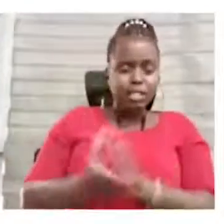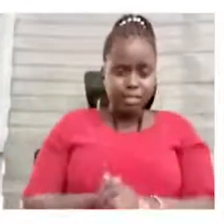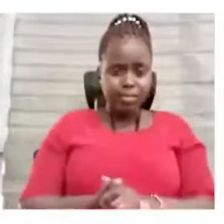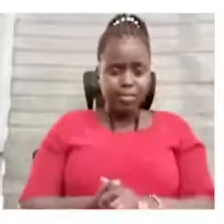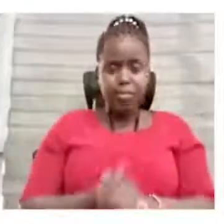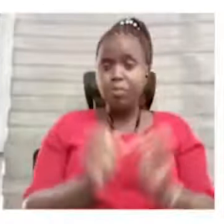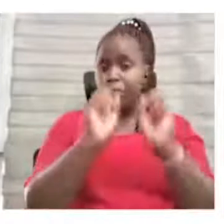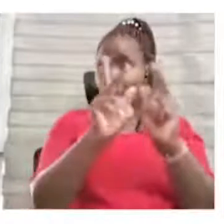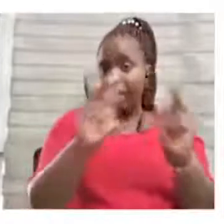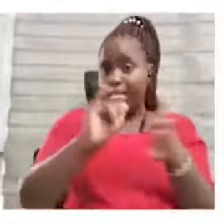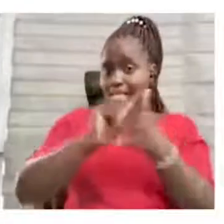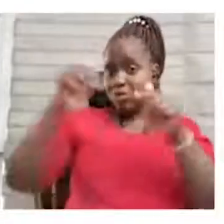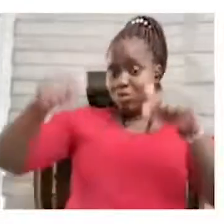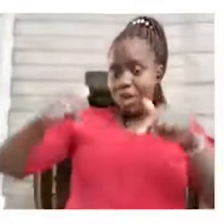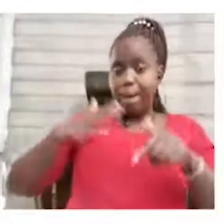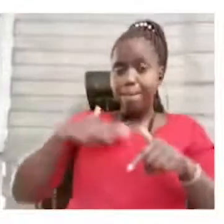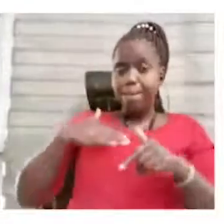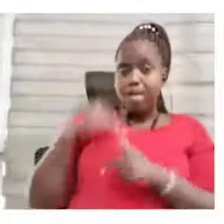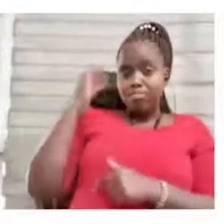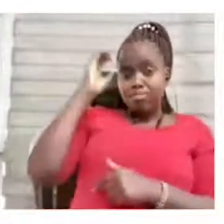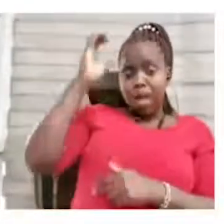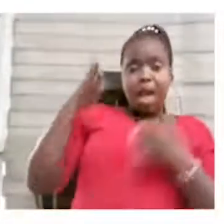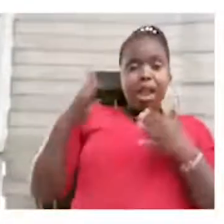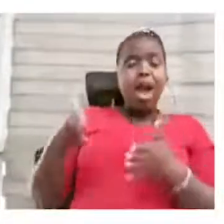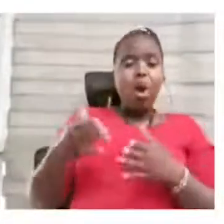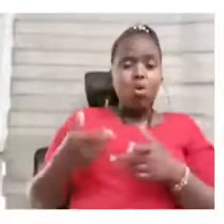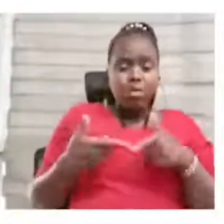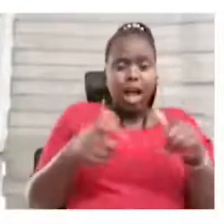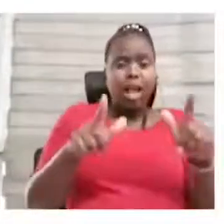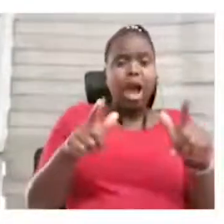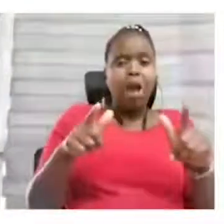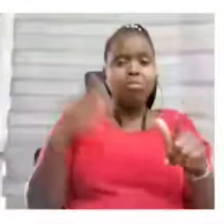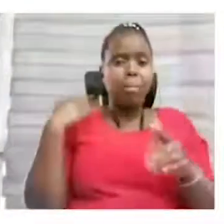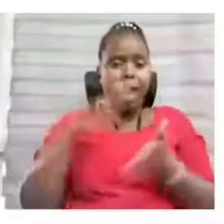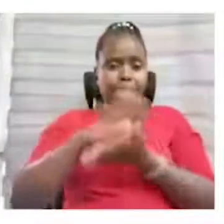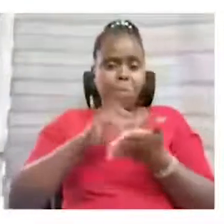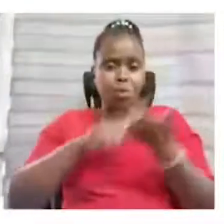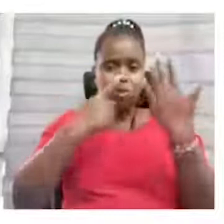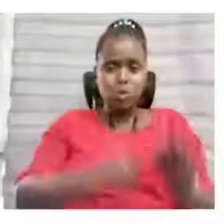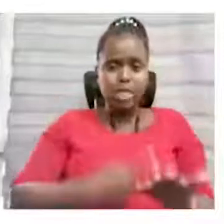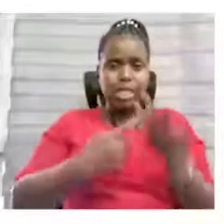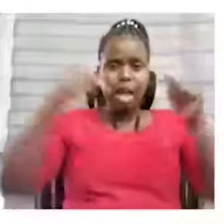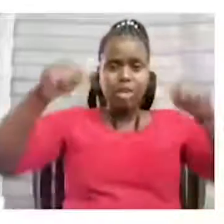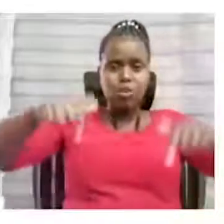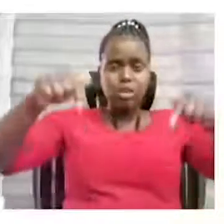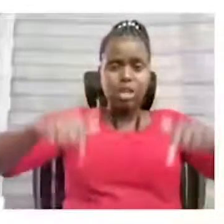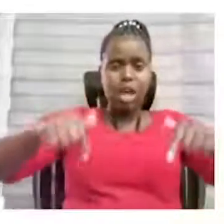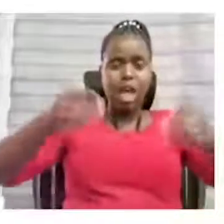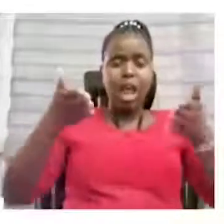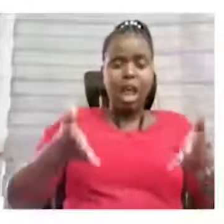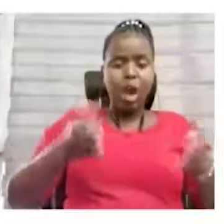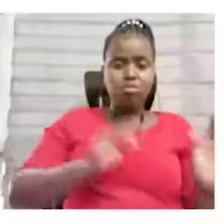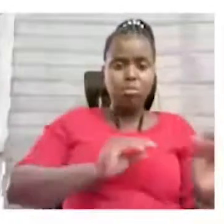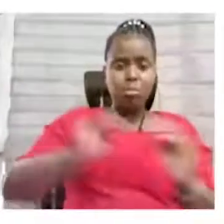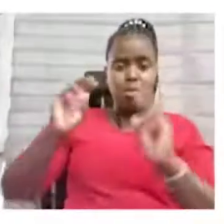that's enough from me just to set the stage and give a bit of a background of what we're discussing today. I really want to move to the panel because we